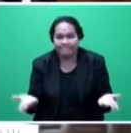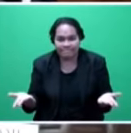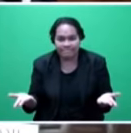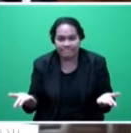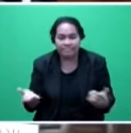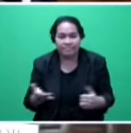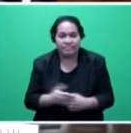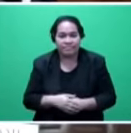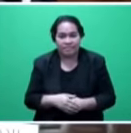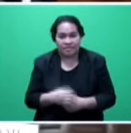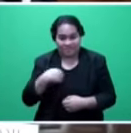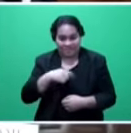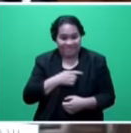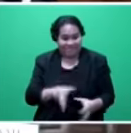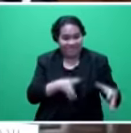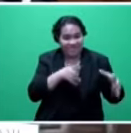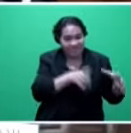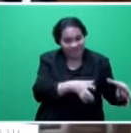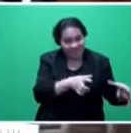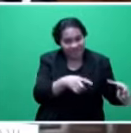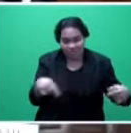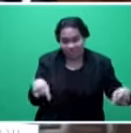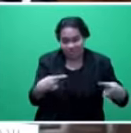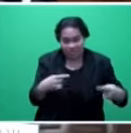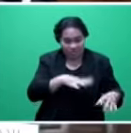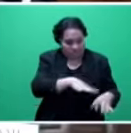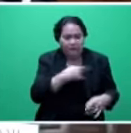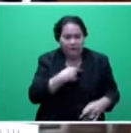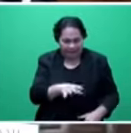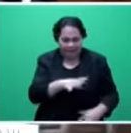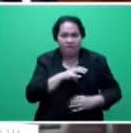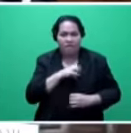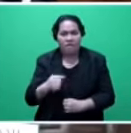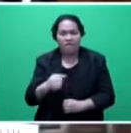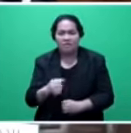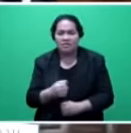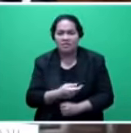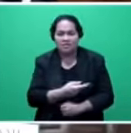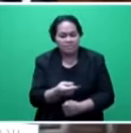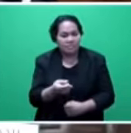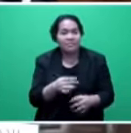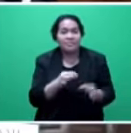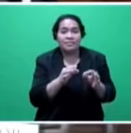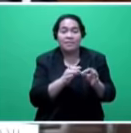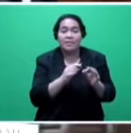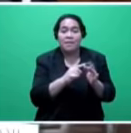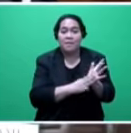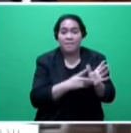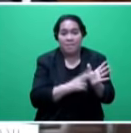Mr. Speaker, sir, this side of the House, and I have the confidence of the Honorable Mr. Biman Prasad to say